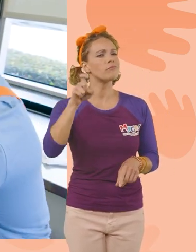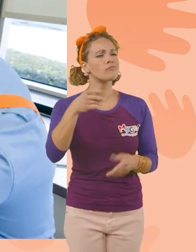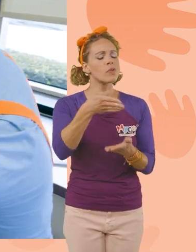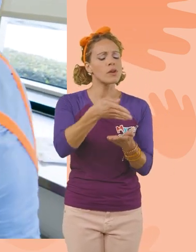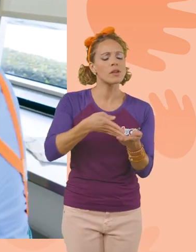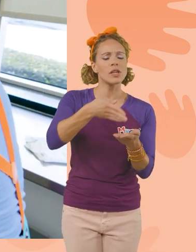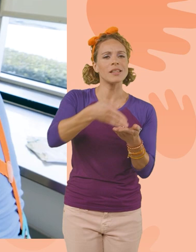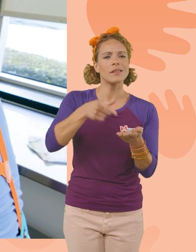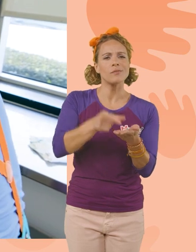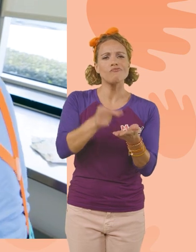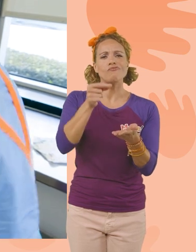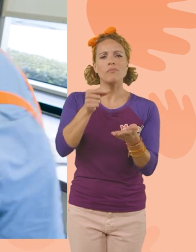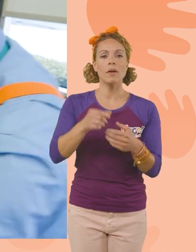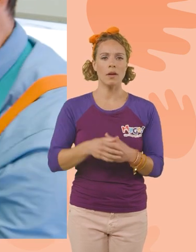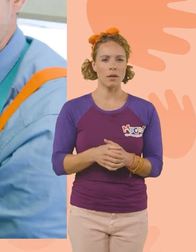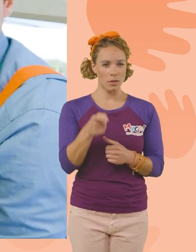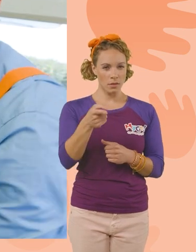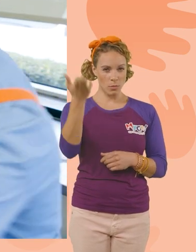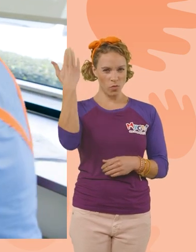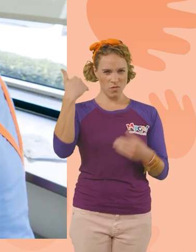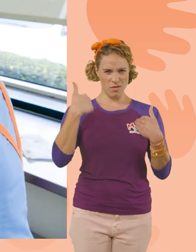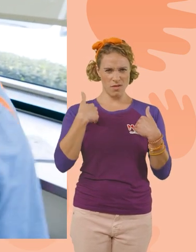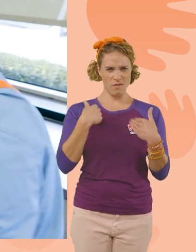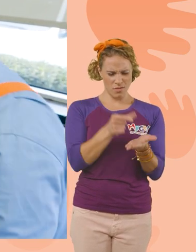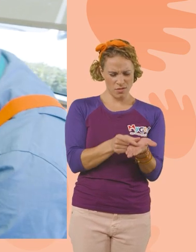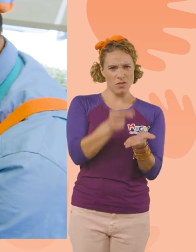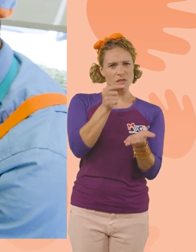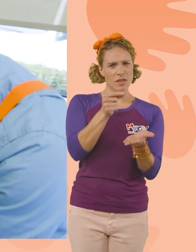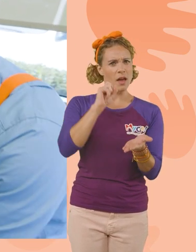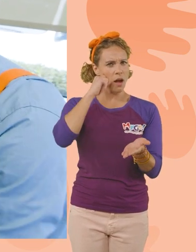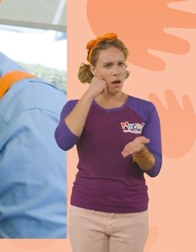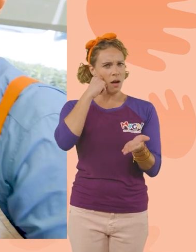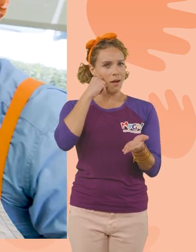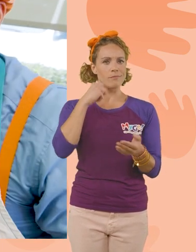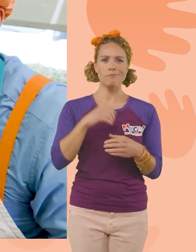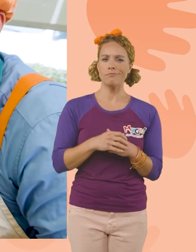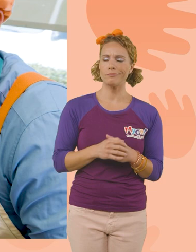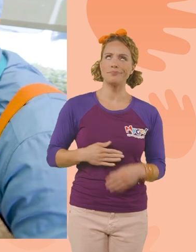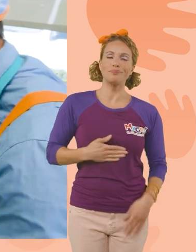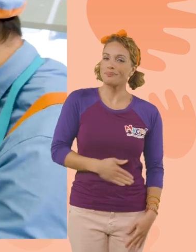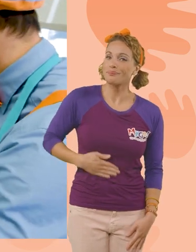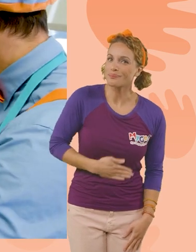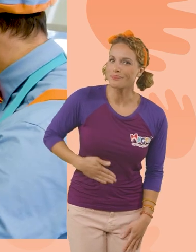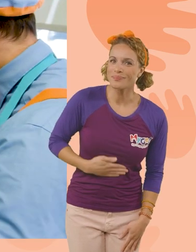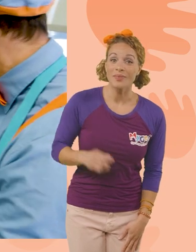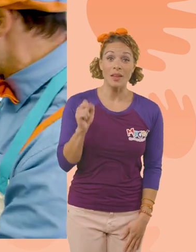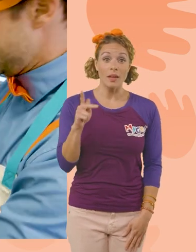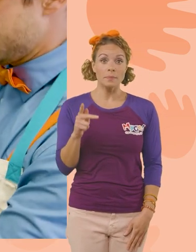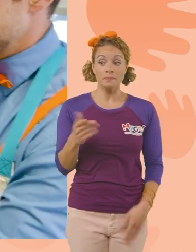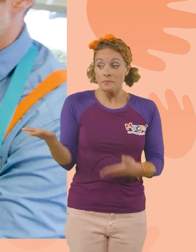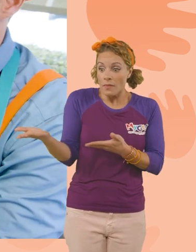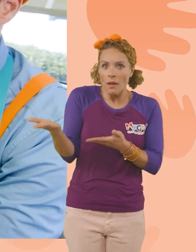should probably slice it. Have you ever had a slice of an apple? They're so yummy.